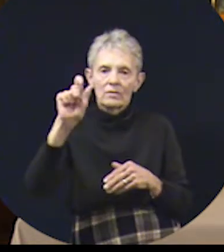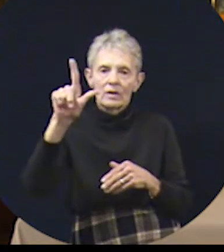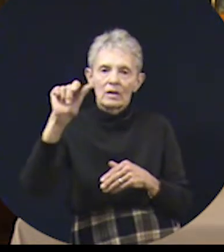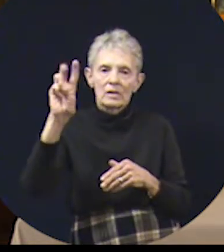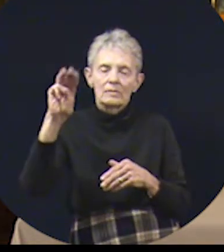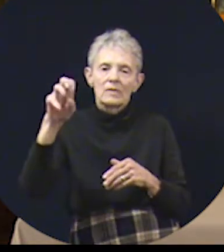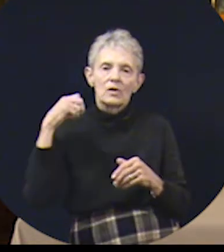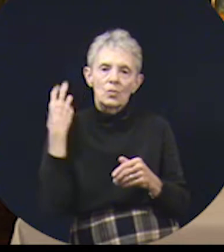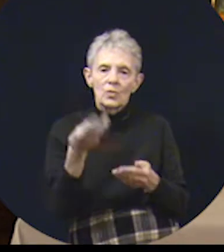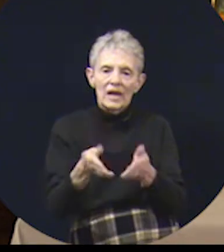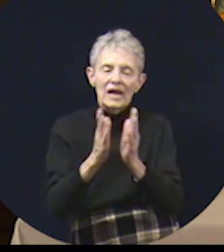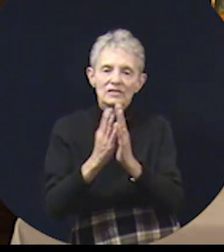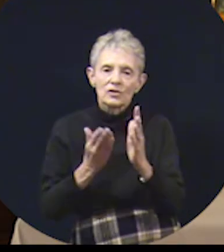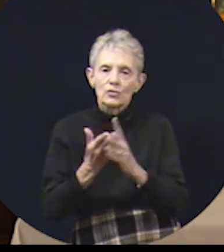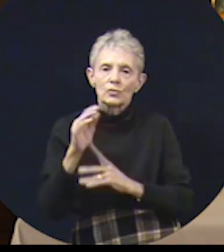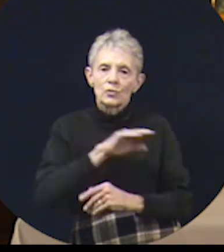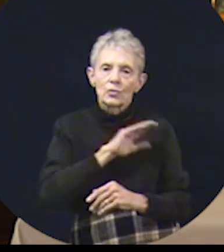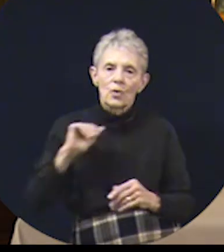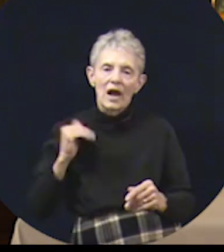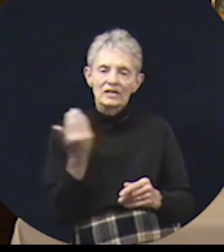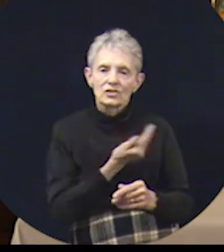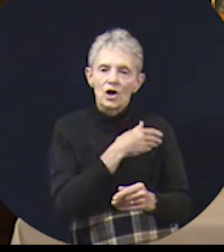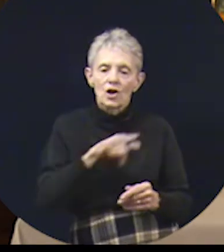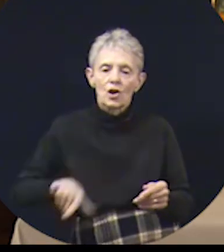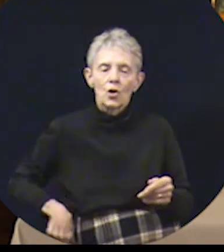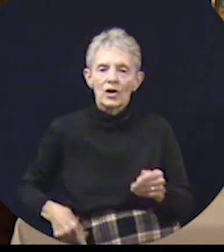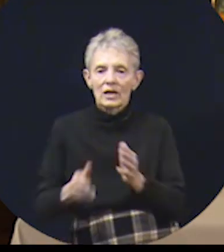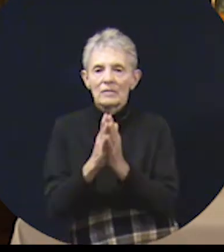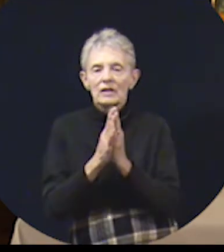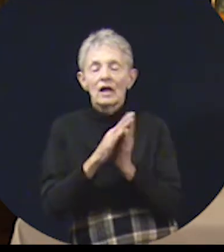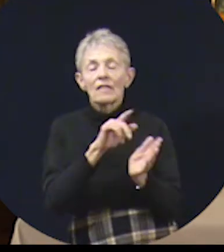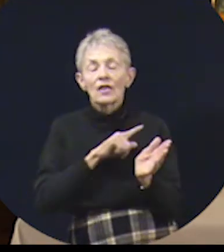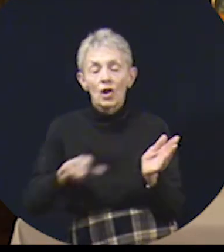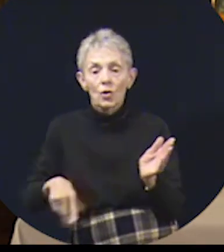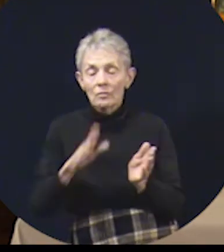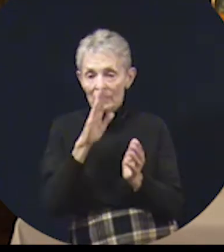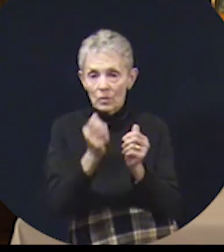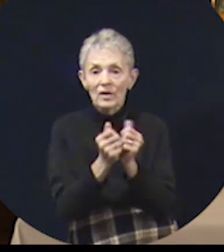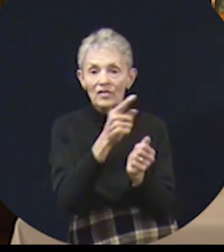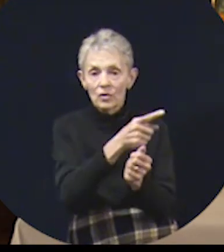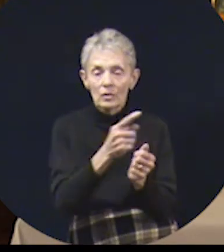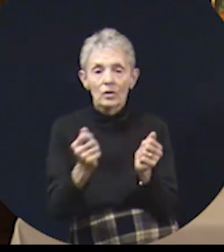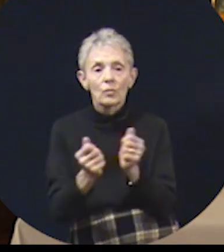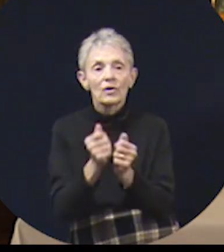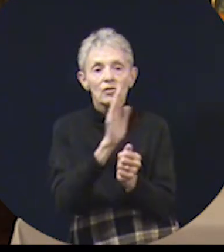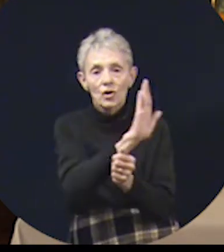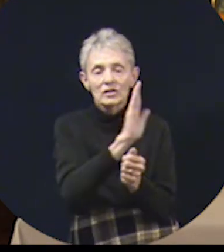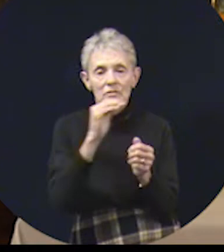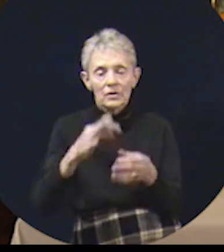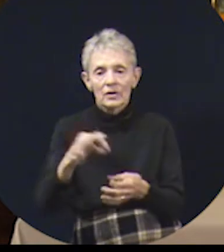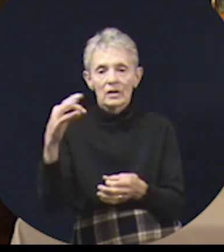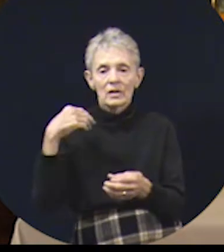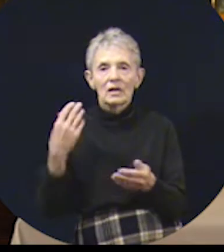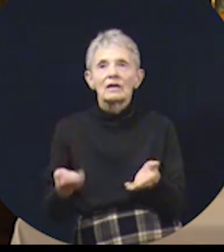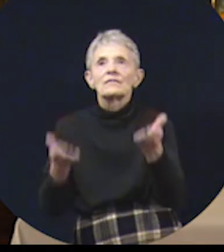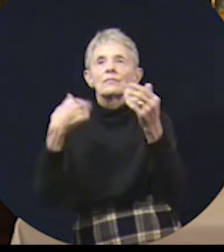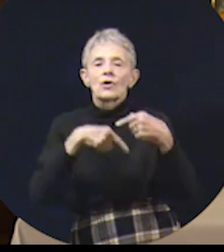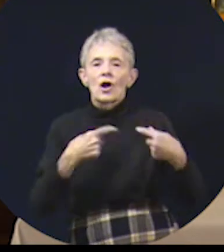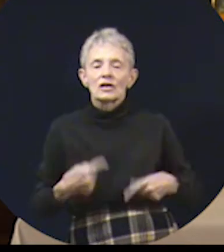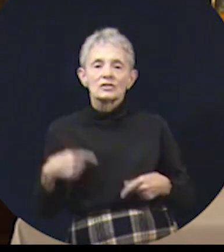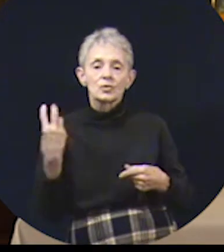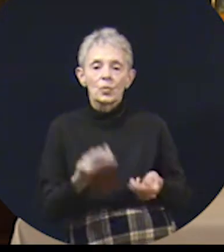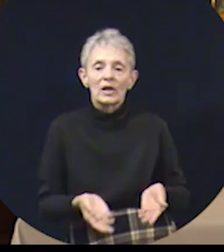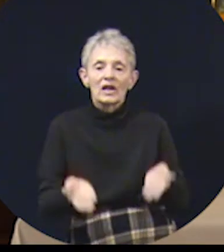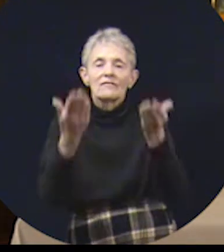Christ our Lord. Amen. The Lord be with you. And with your spirit. Lift up your hearts. We lift them up to the